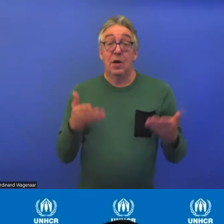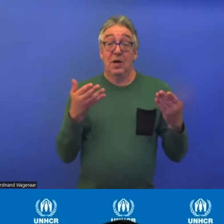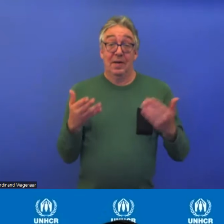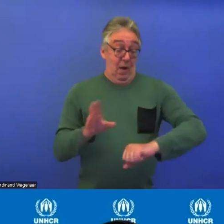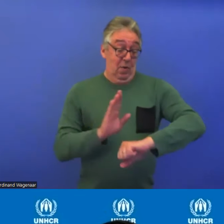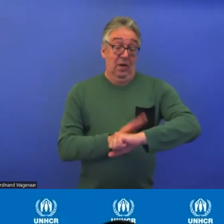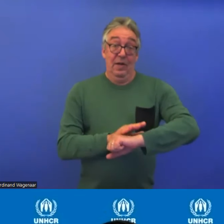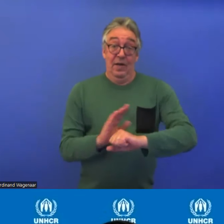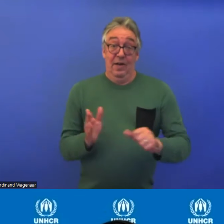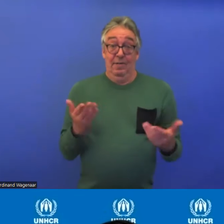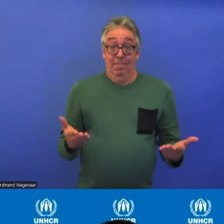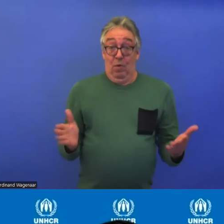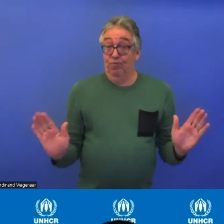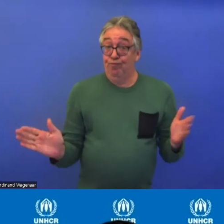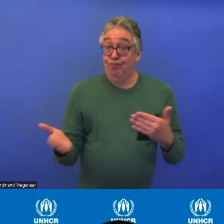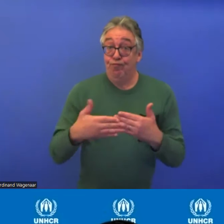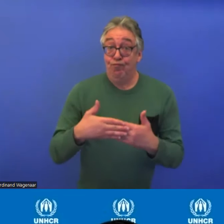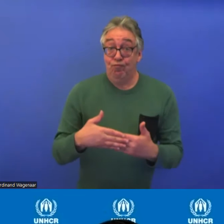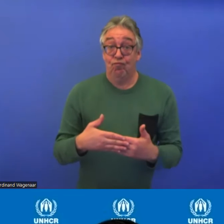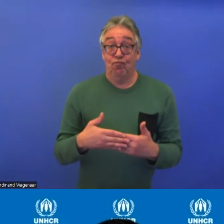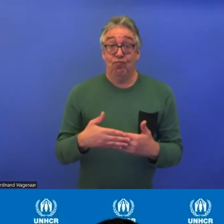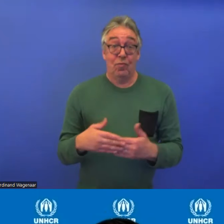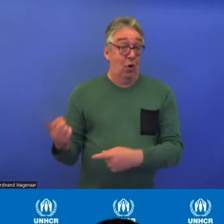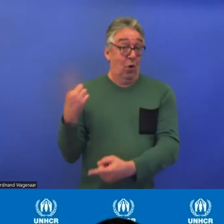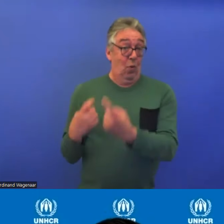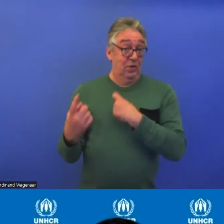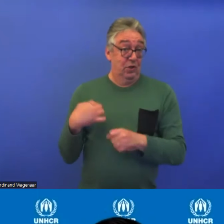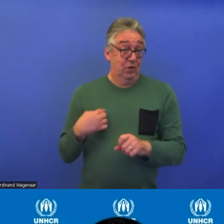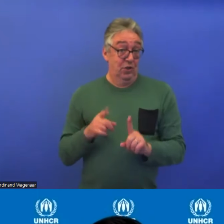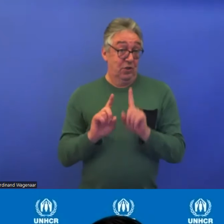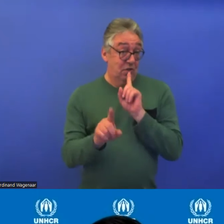the session. So I think it's a very good point.